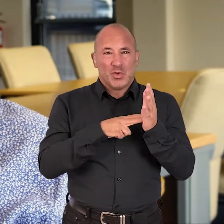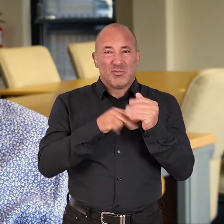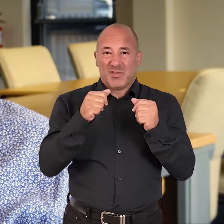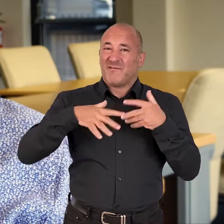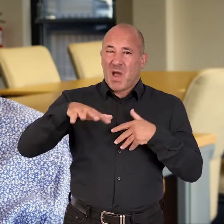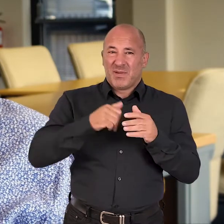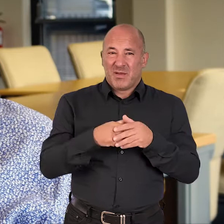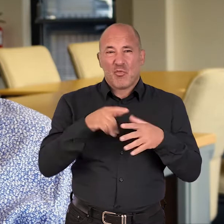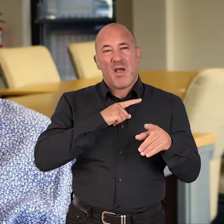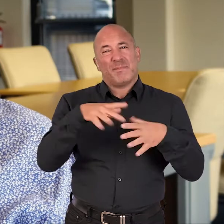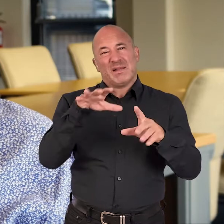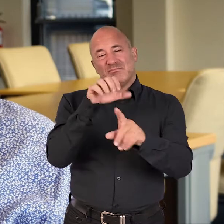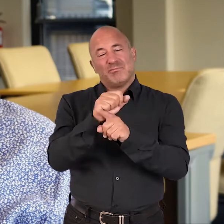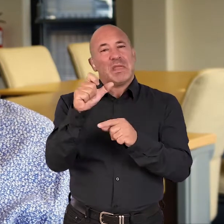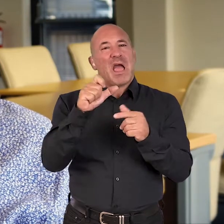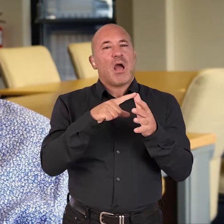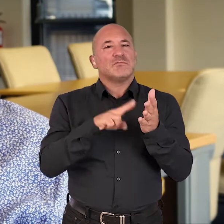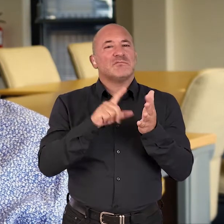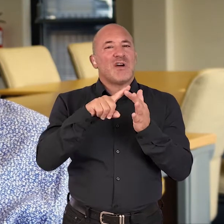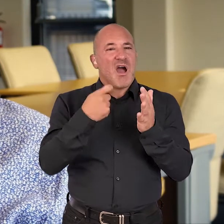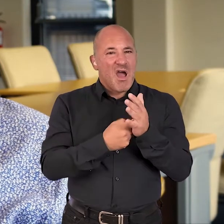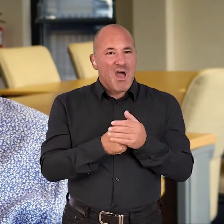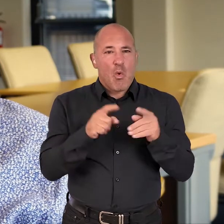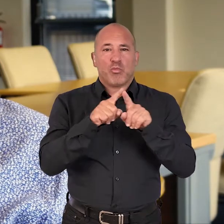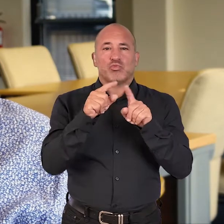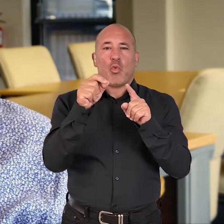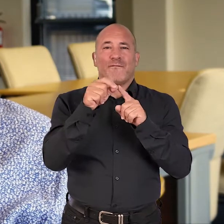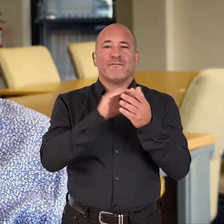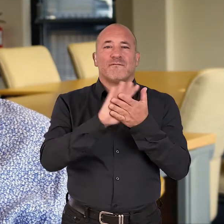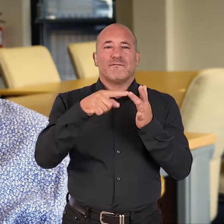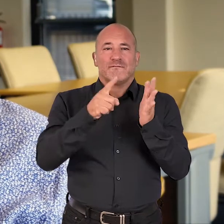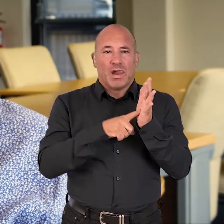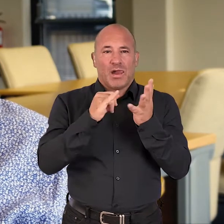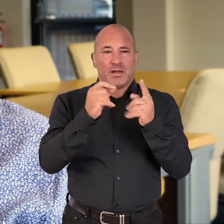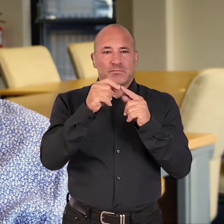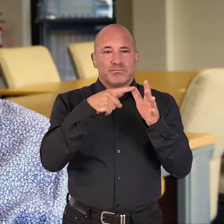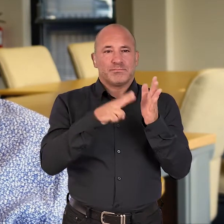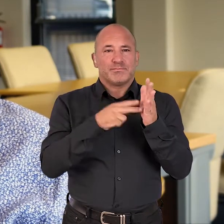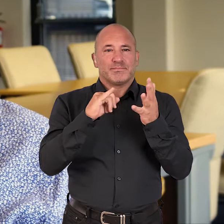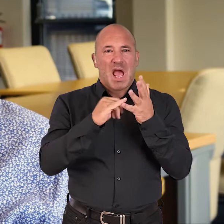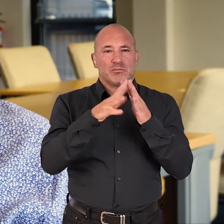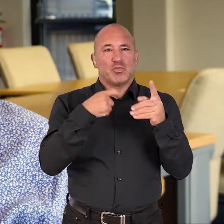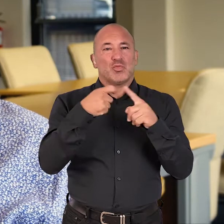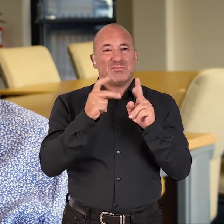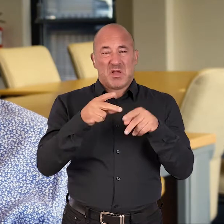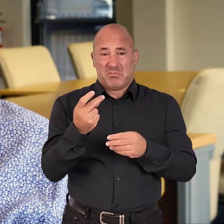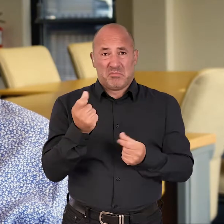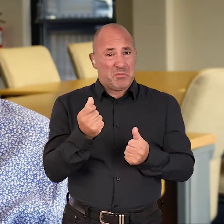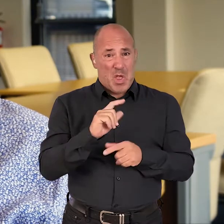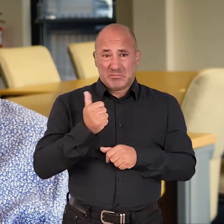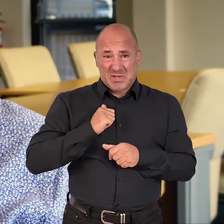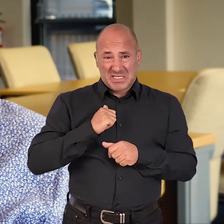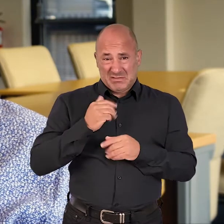his family after a diagnosis of cancer. And Phil Spanswick died suddenly and